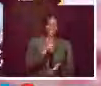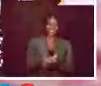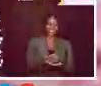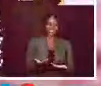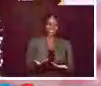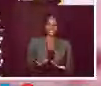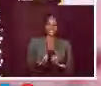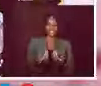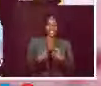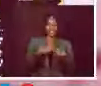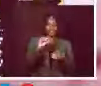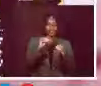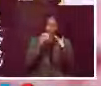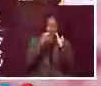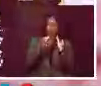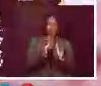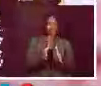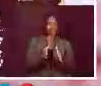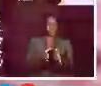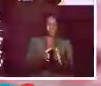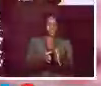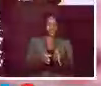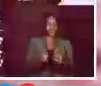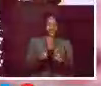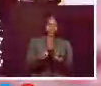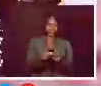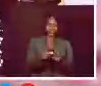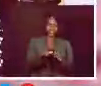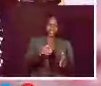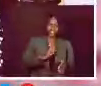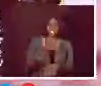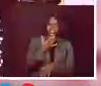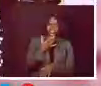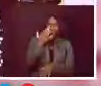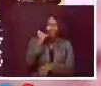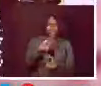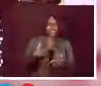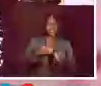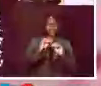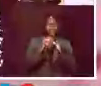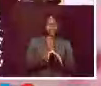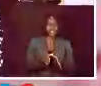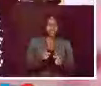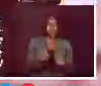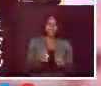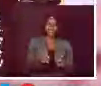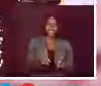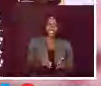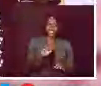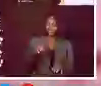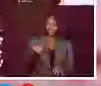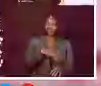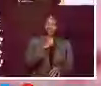there was an observer status given, so you are doing us a favor by giving us an observer status. If your member